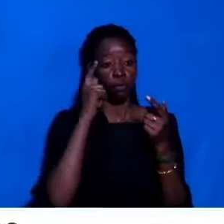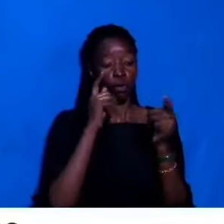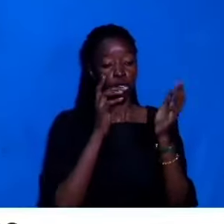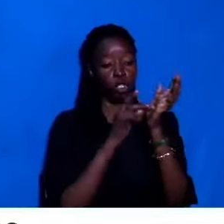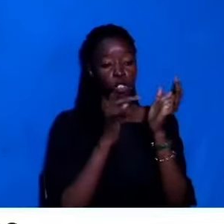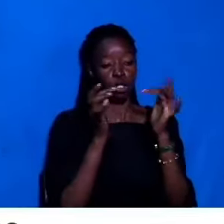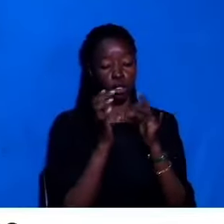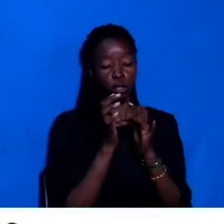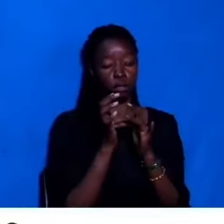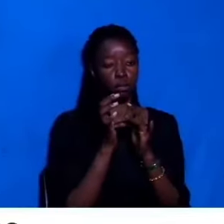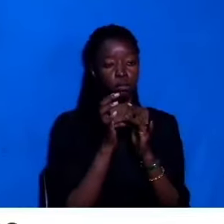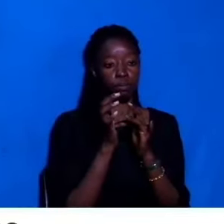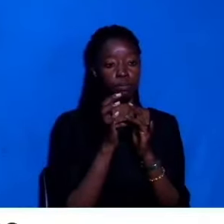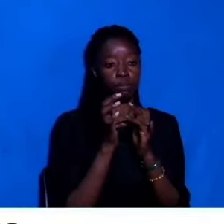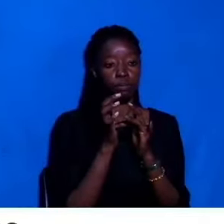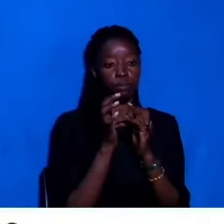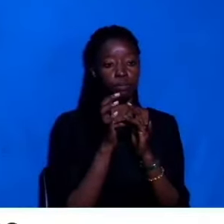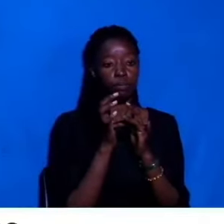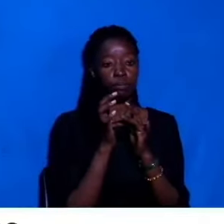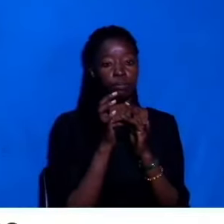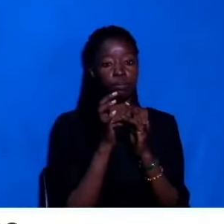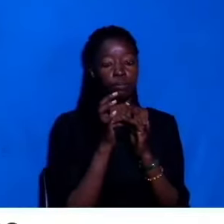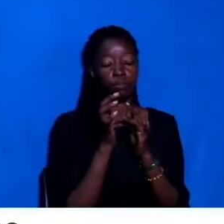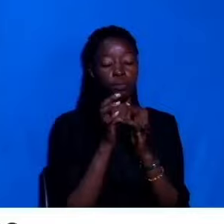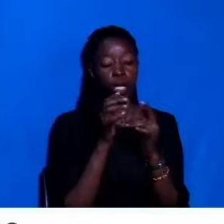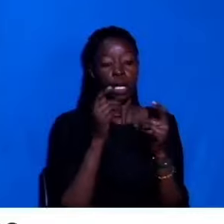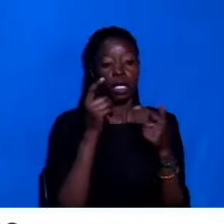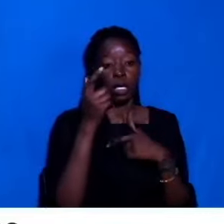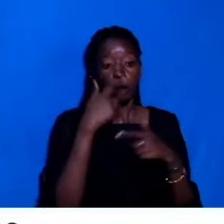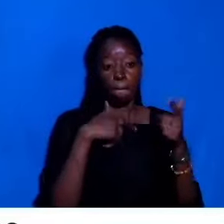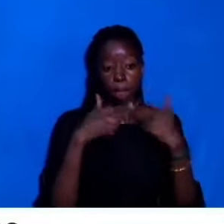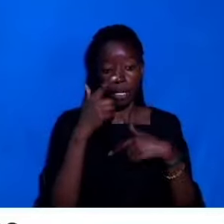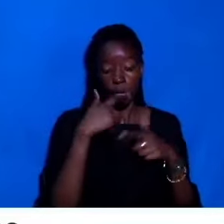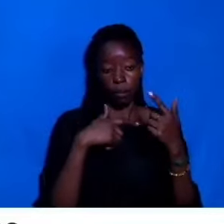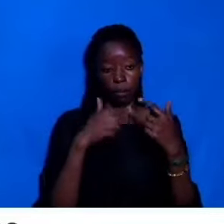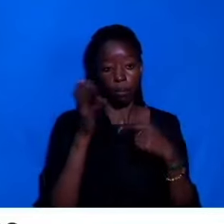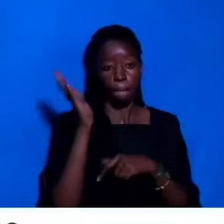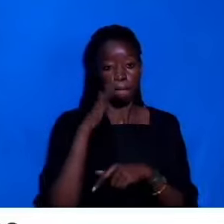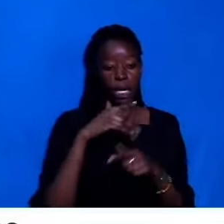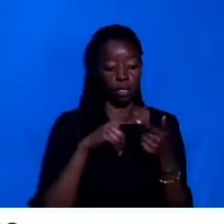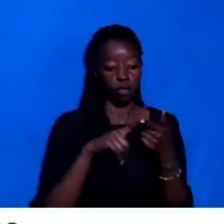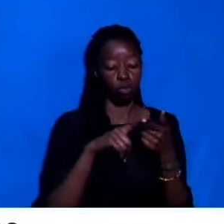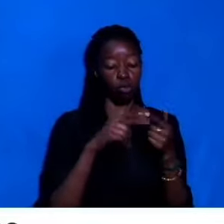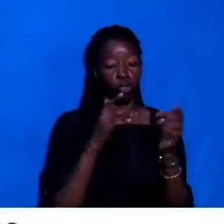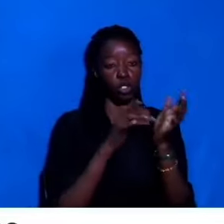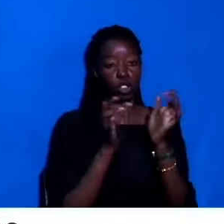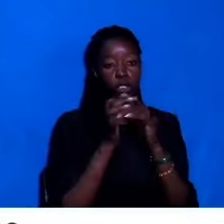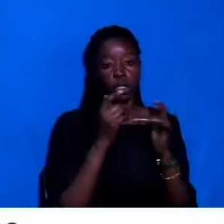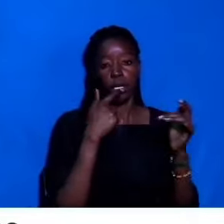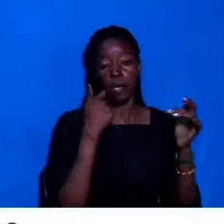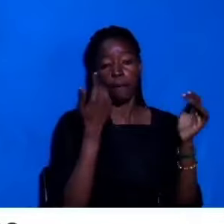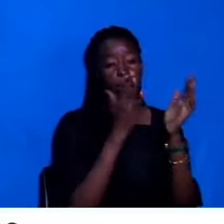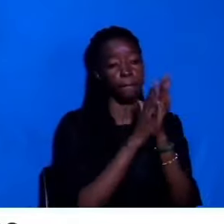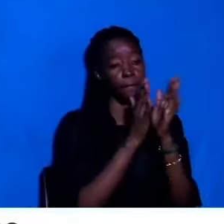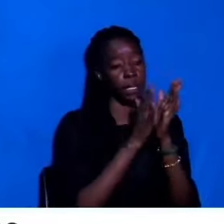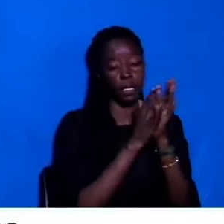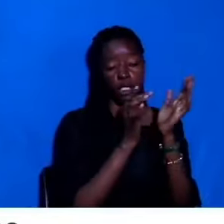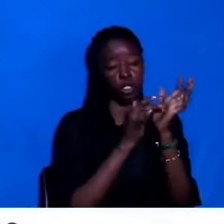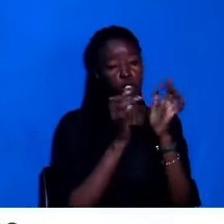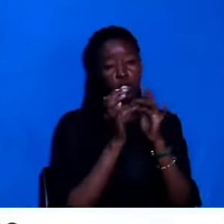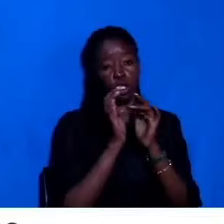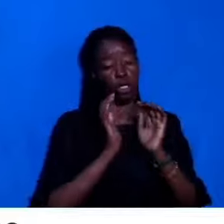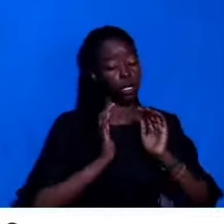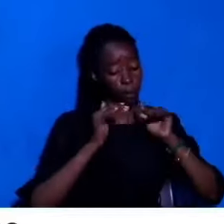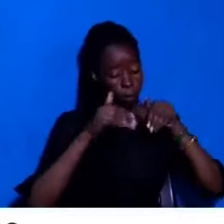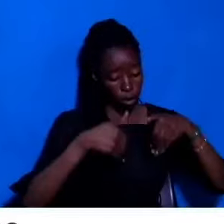health. And he traced it back to Jesus. And he came and praised Jesus. The word of God says he bowed down